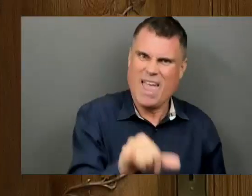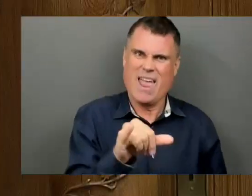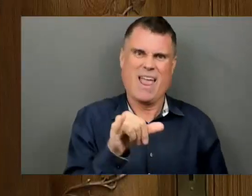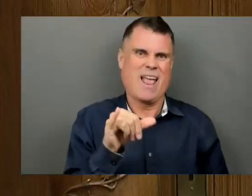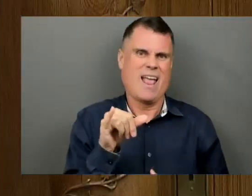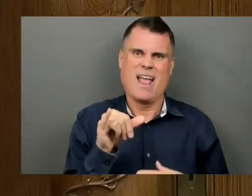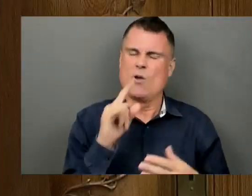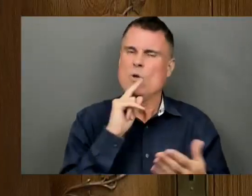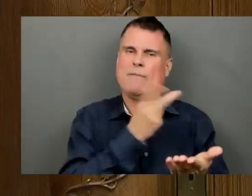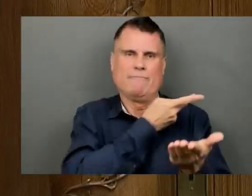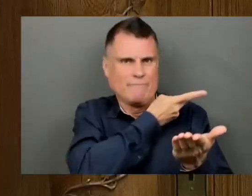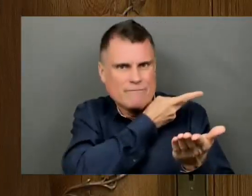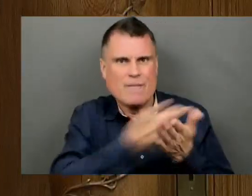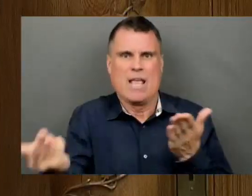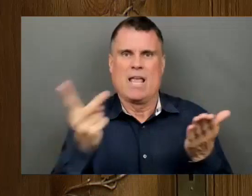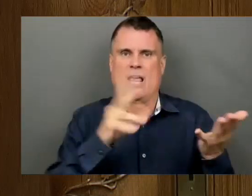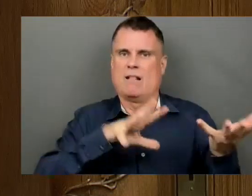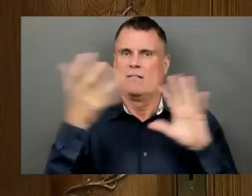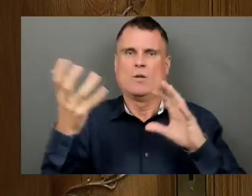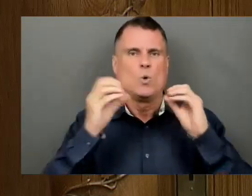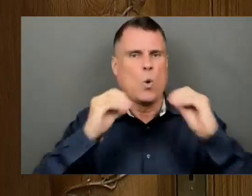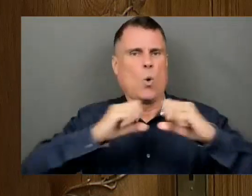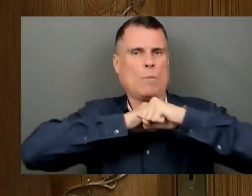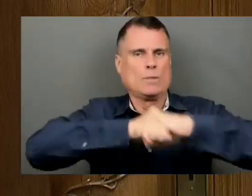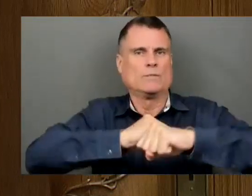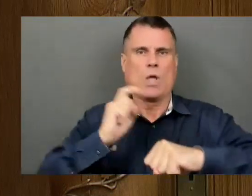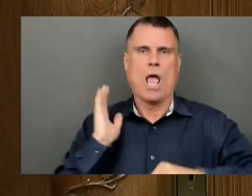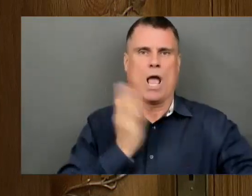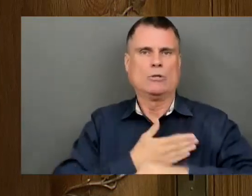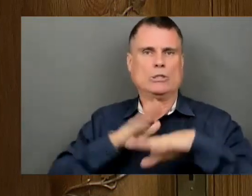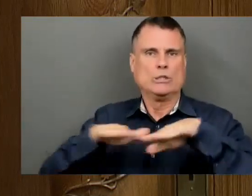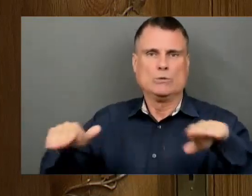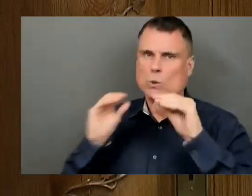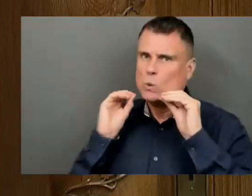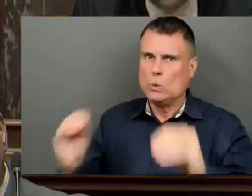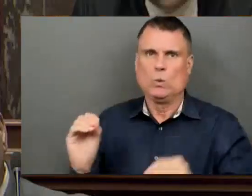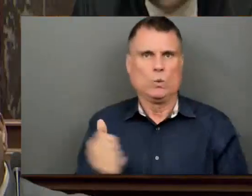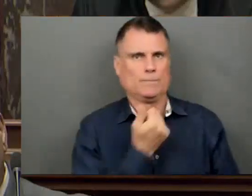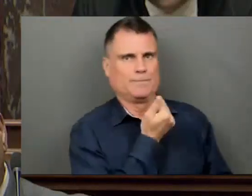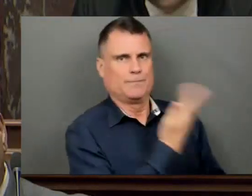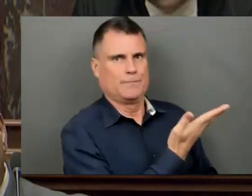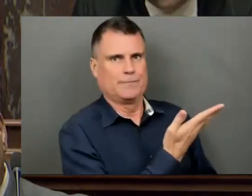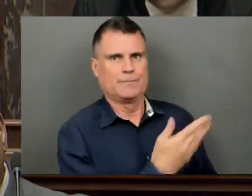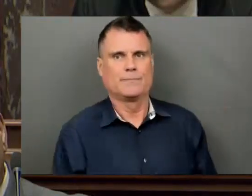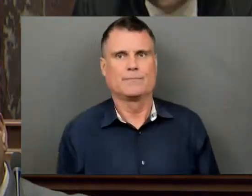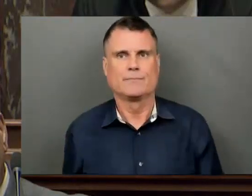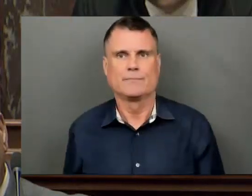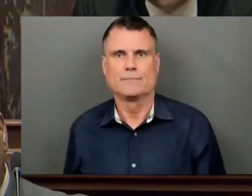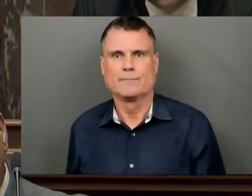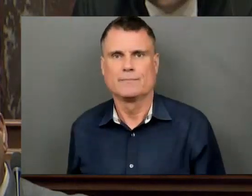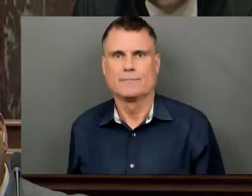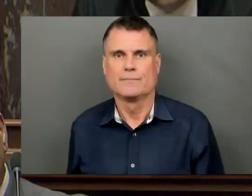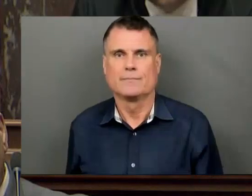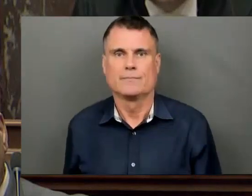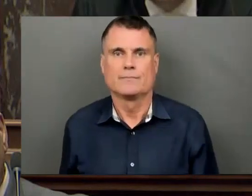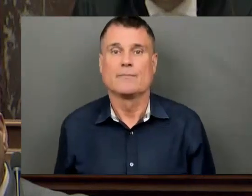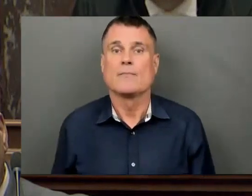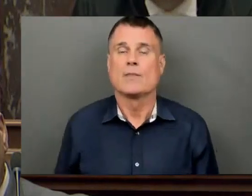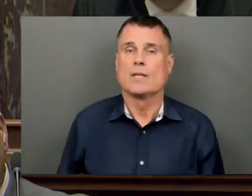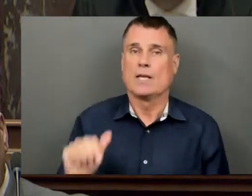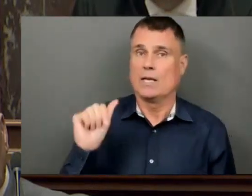Attorney General. Thank you, Mr. Speaker. I hear the passion and anger in the member's question, and I share that